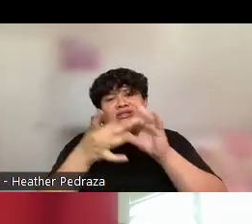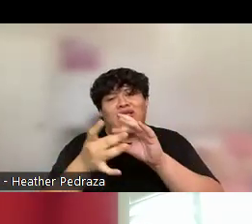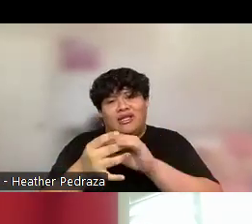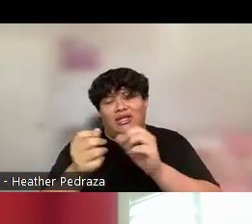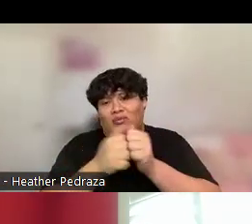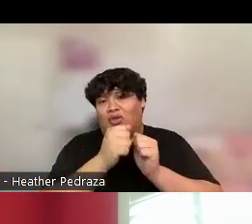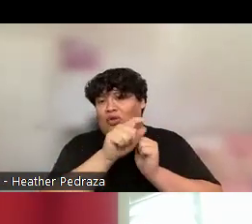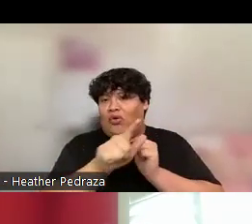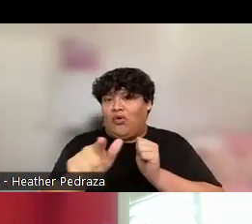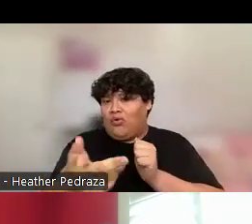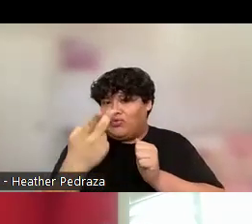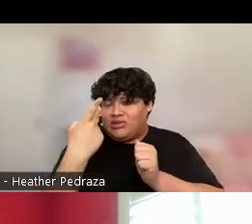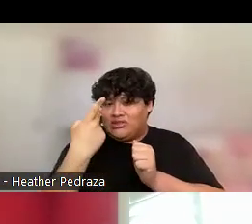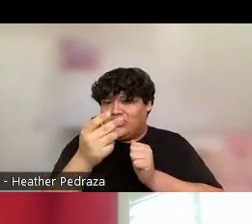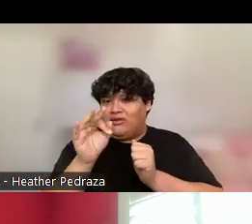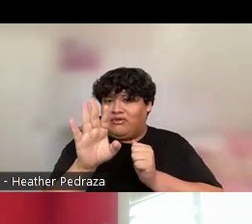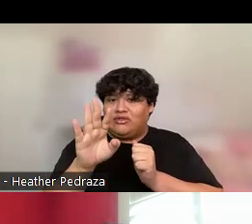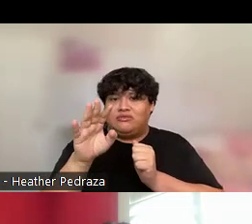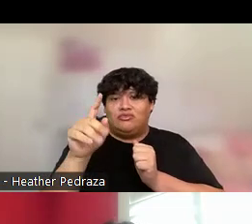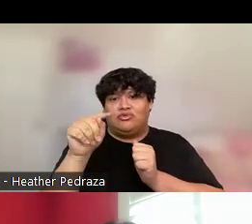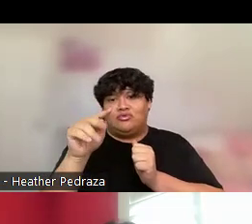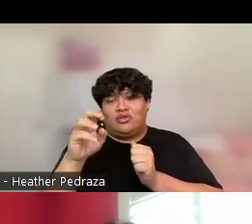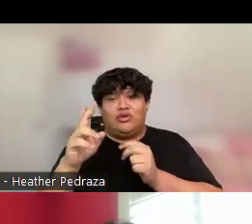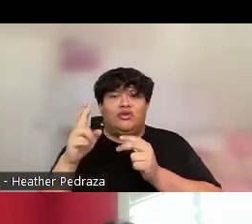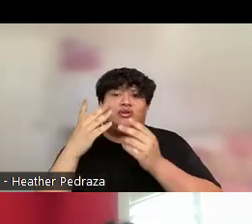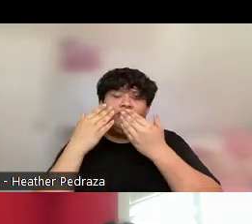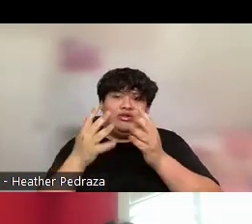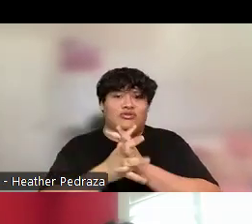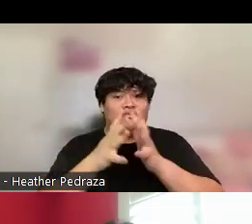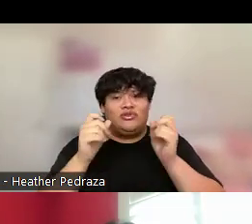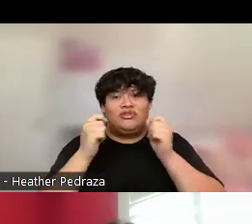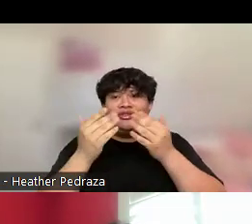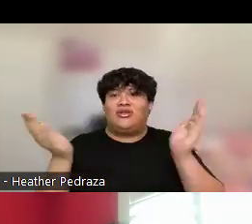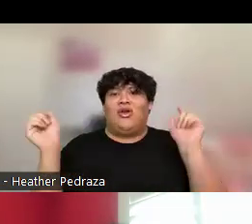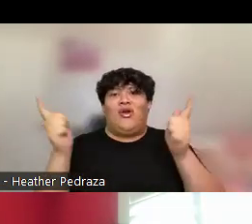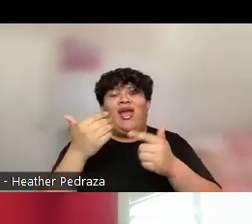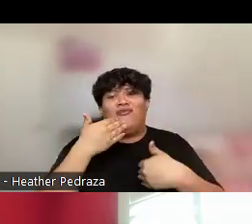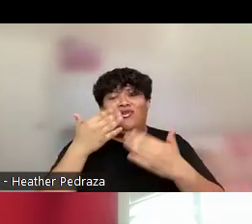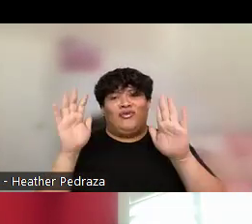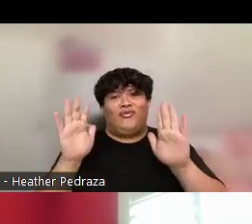connecting social media platforms. Thanks again, everyone. Have a great day.